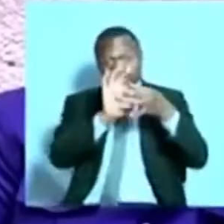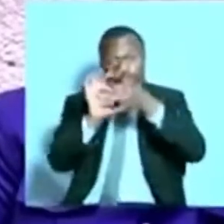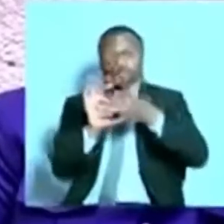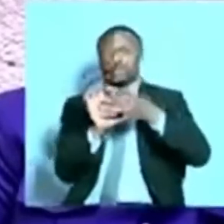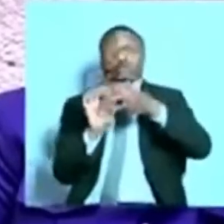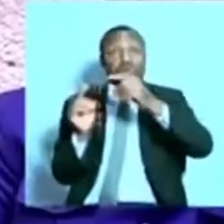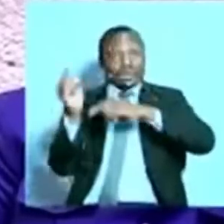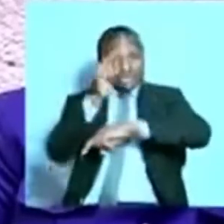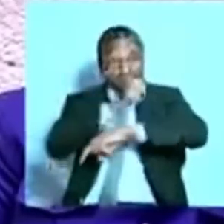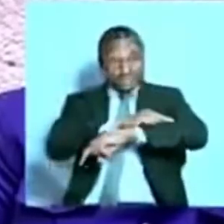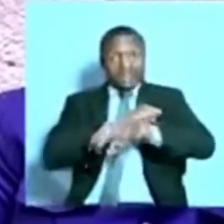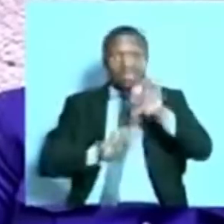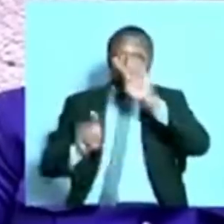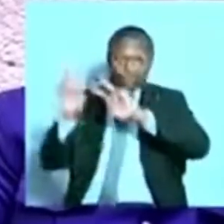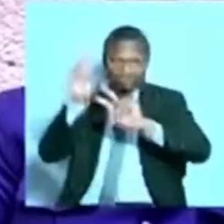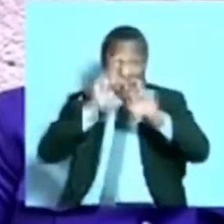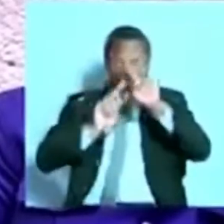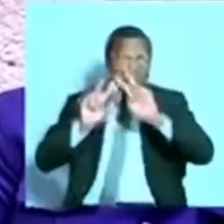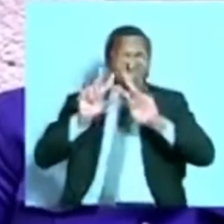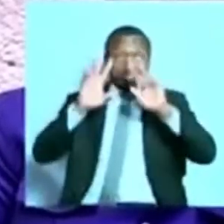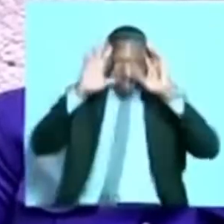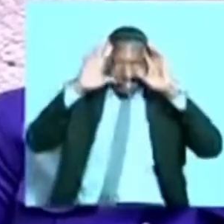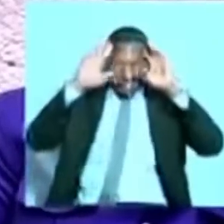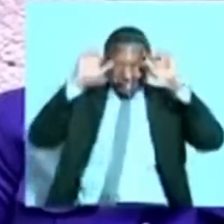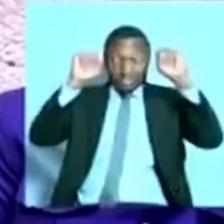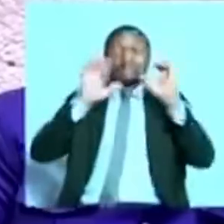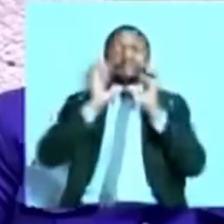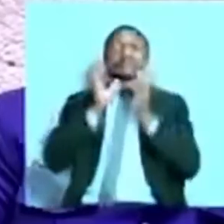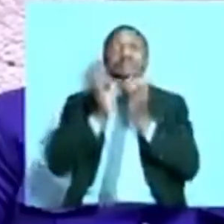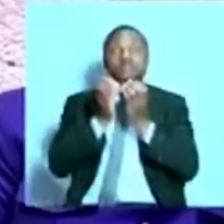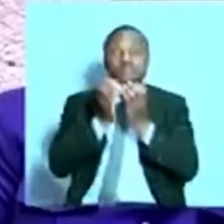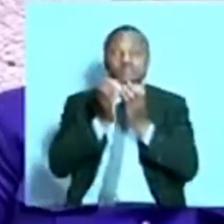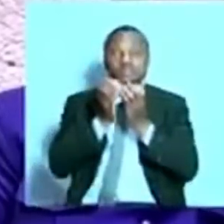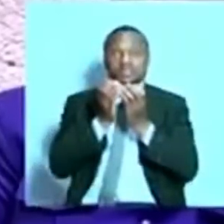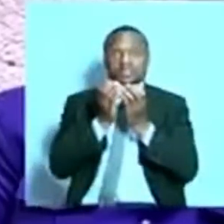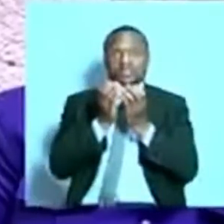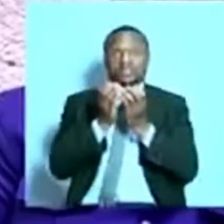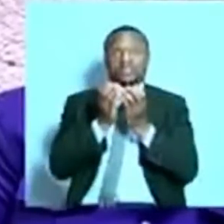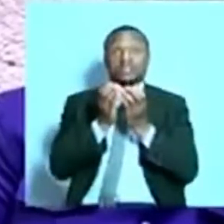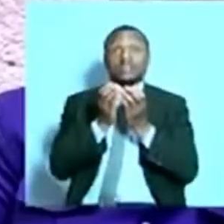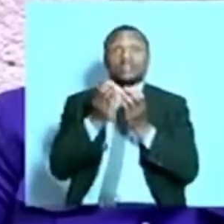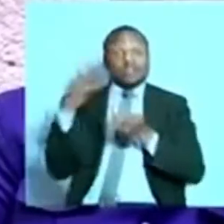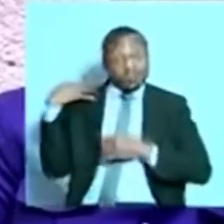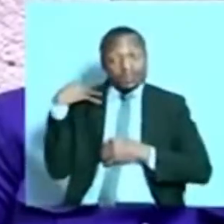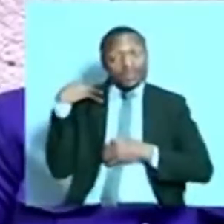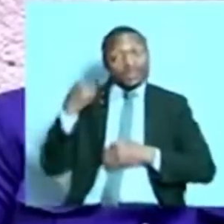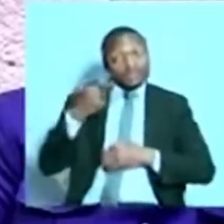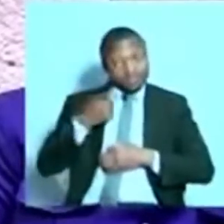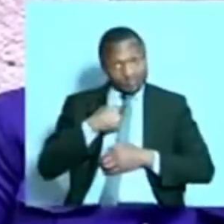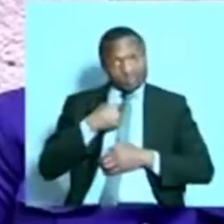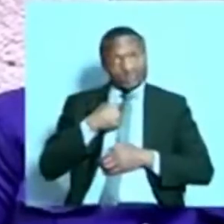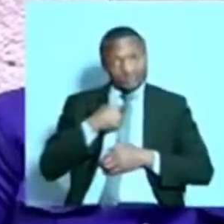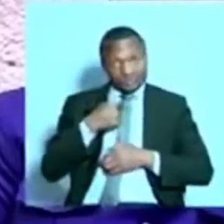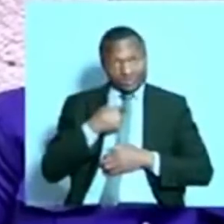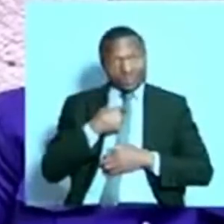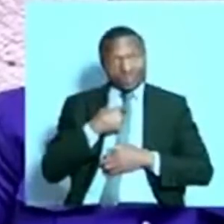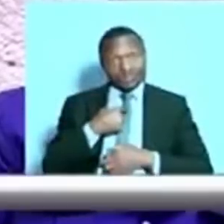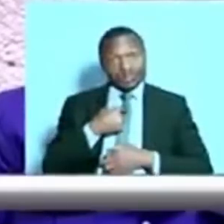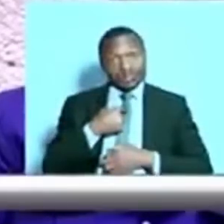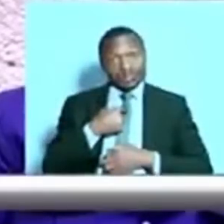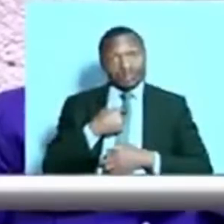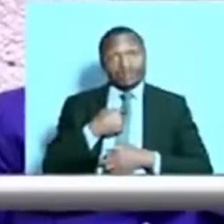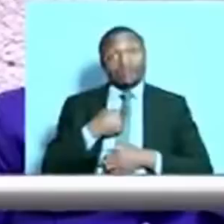by the Mozambican president reminded me of the fraternal bond that our